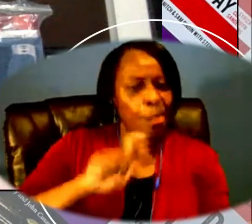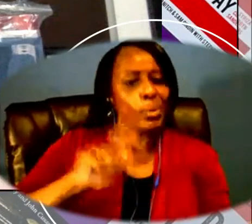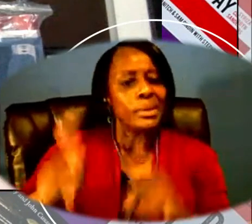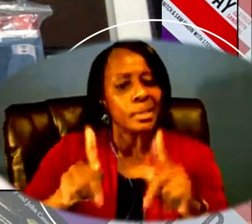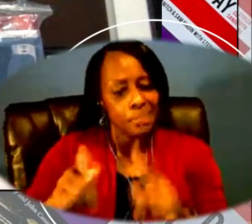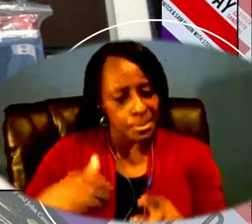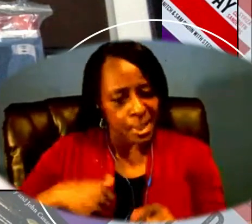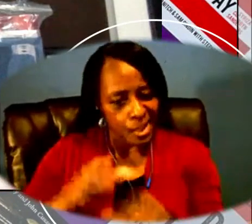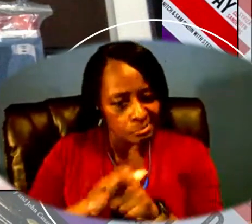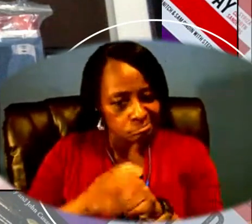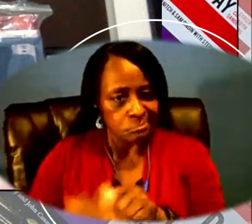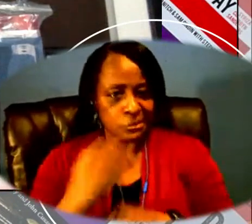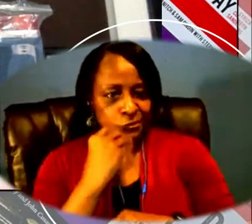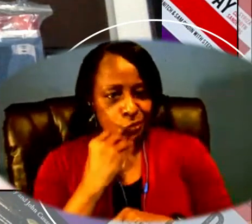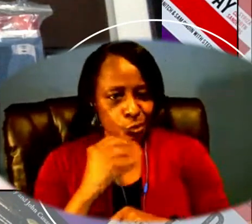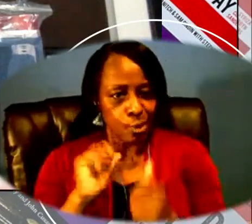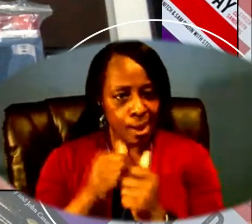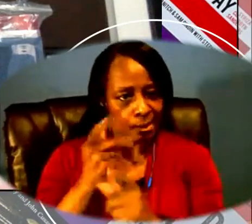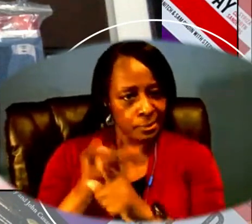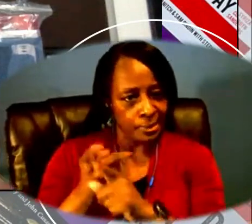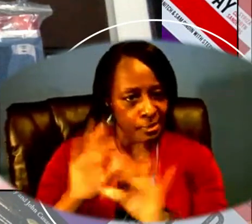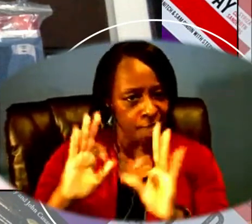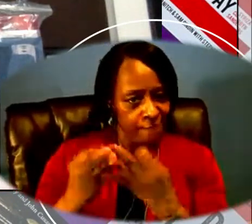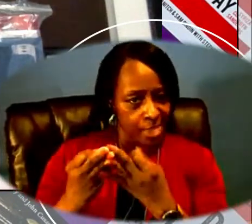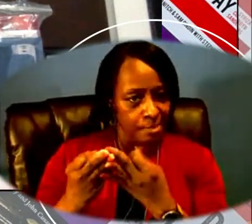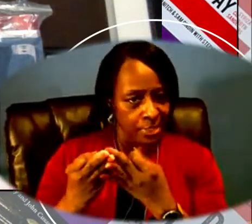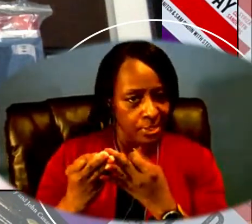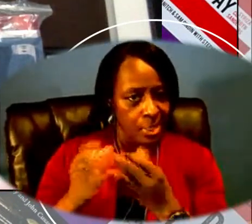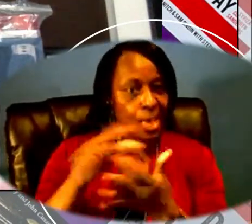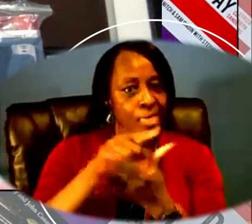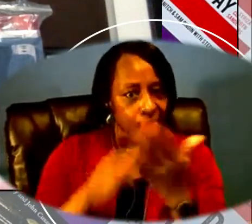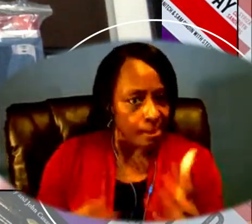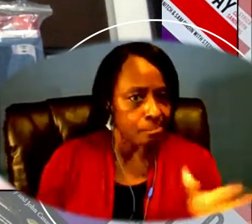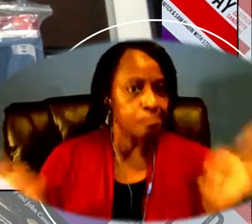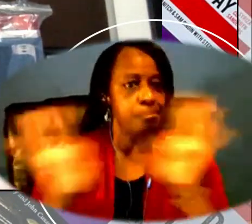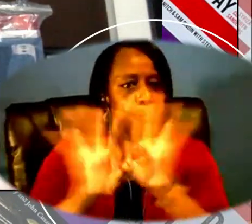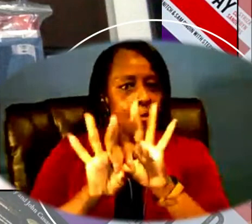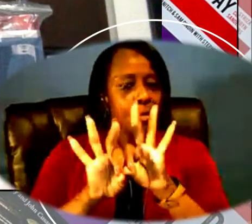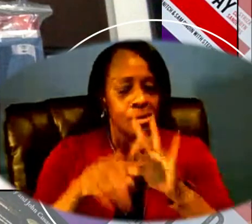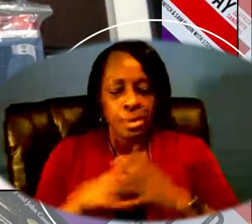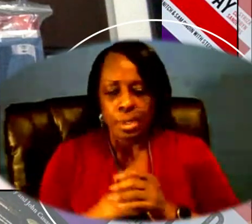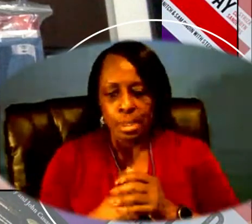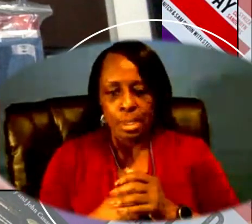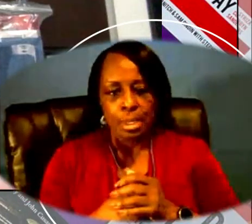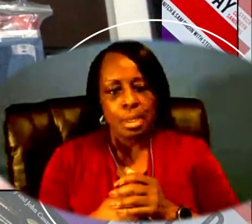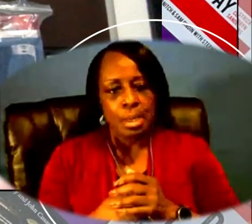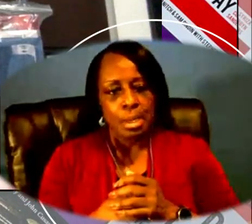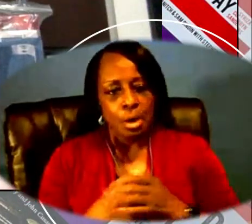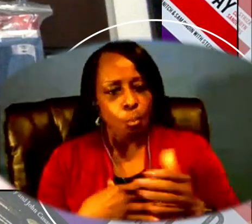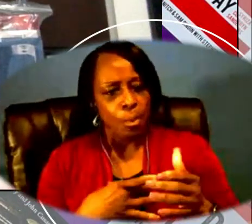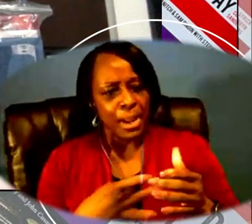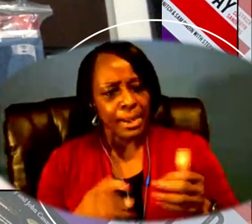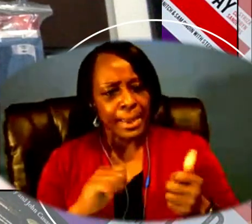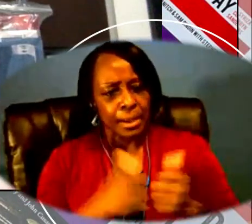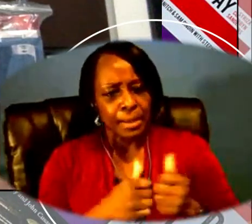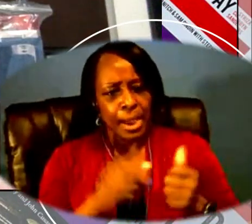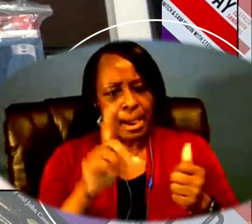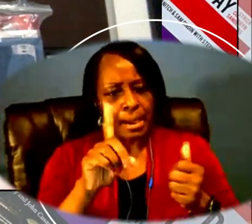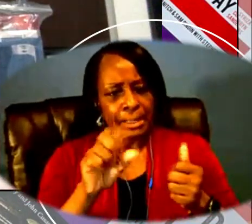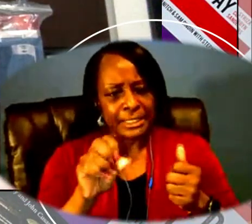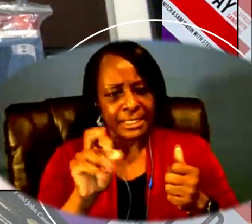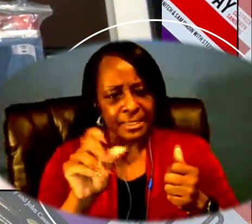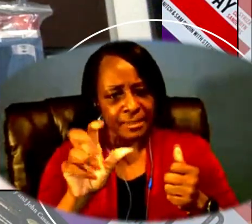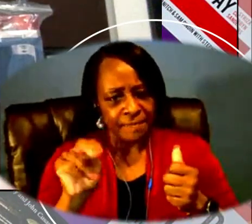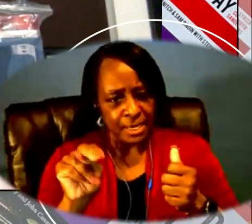their families. And these are the things that are the brass tacks. And so what I really appreciated about this defund moment and the